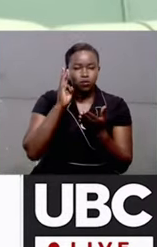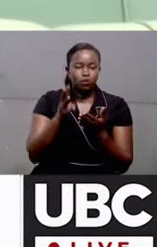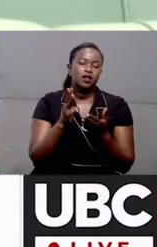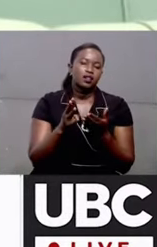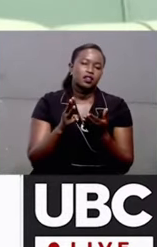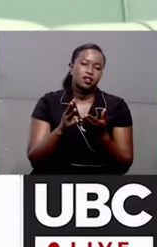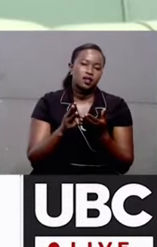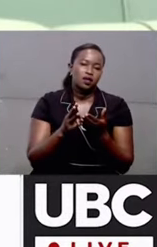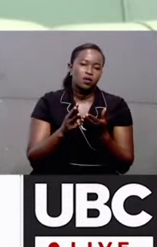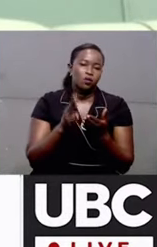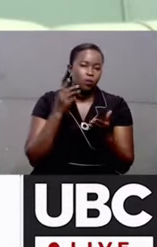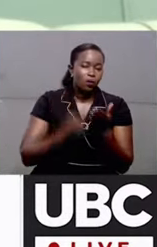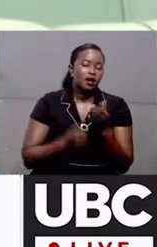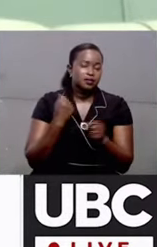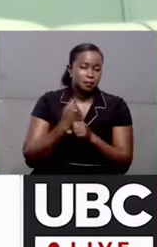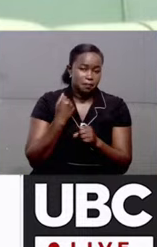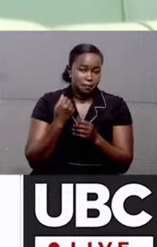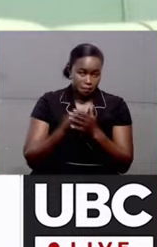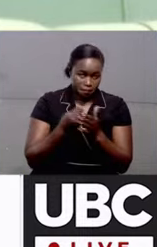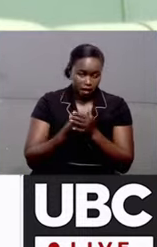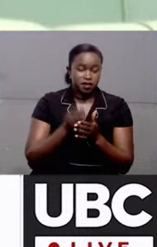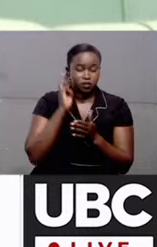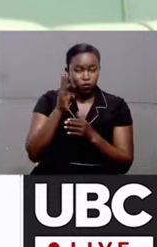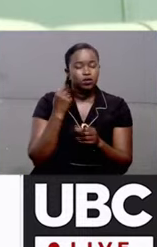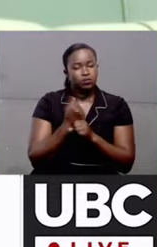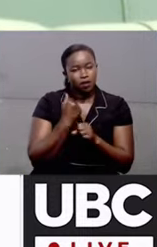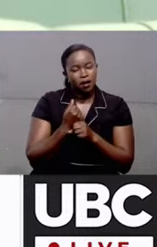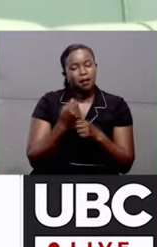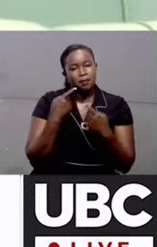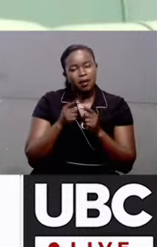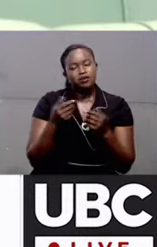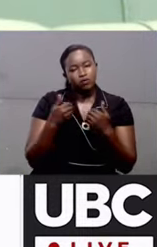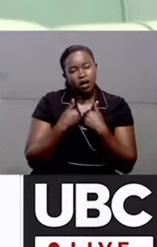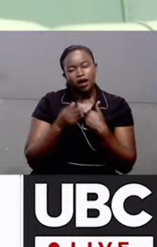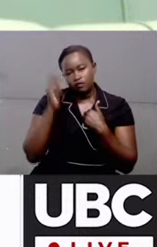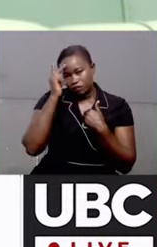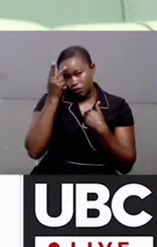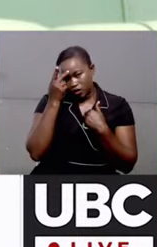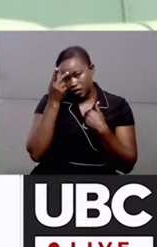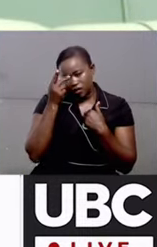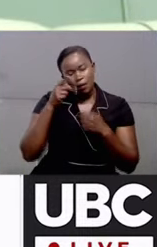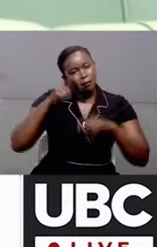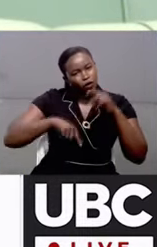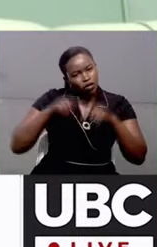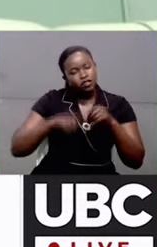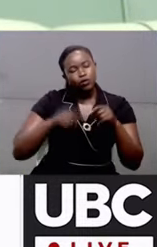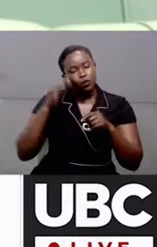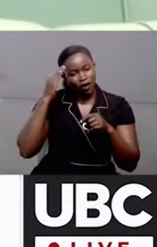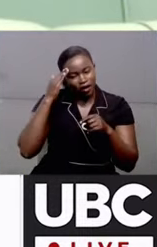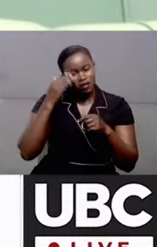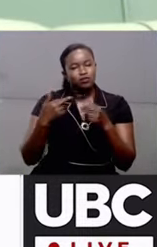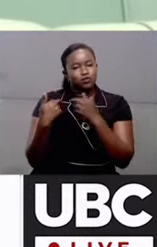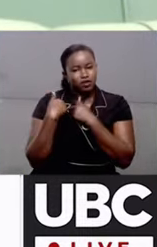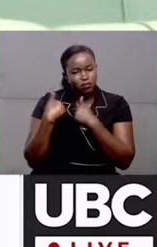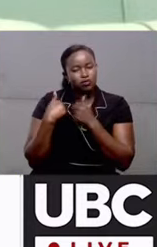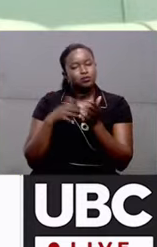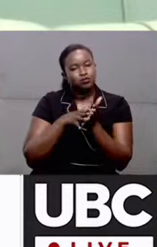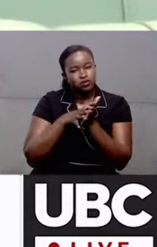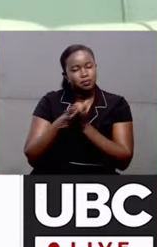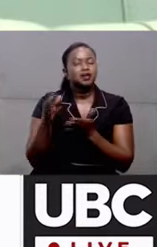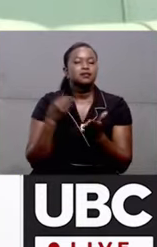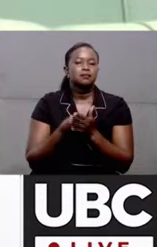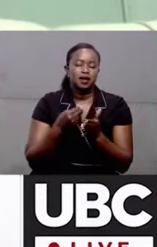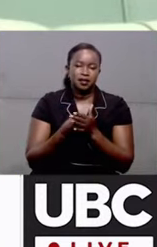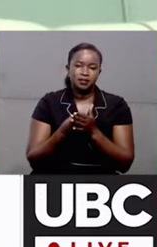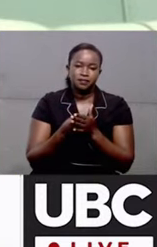money. But in this committee, we have the political heads responsible for spending that money.